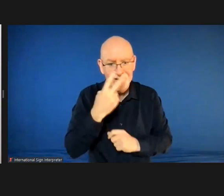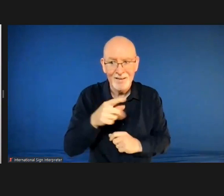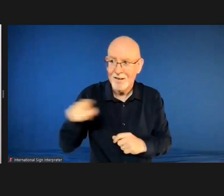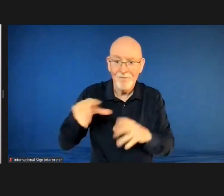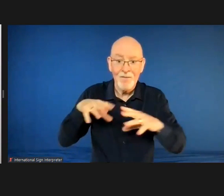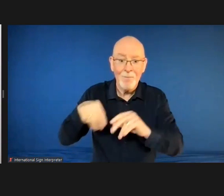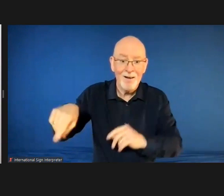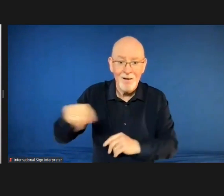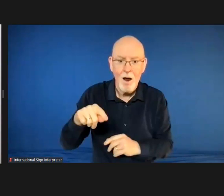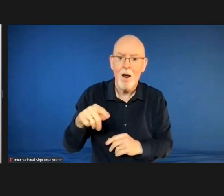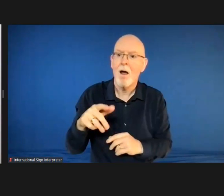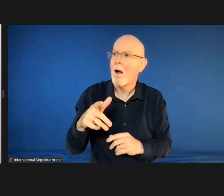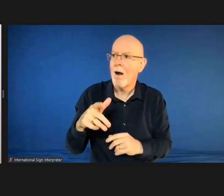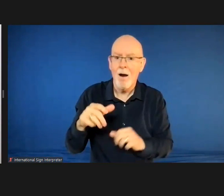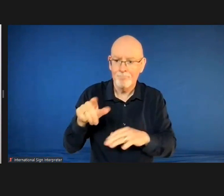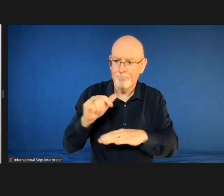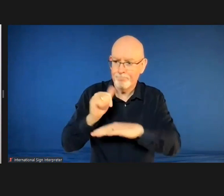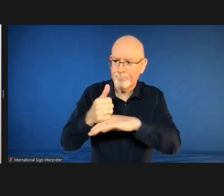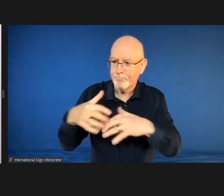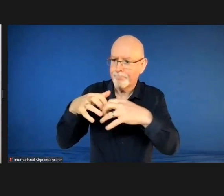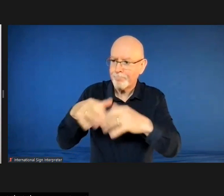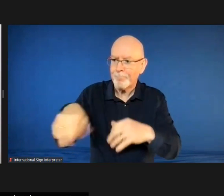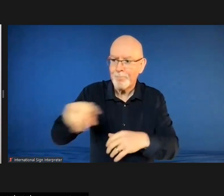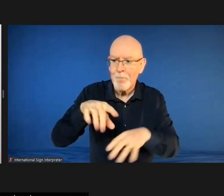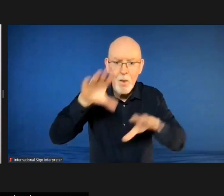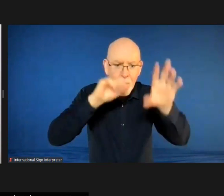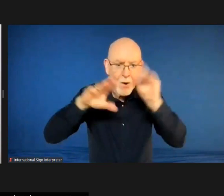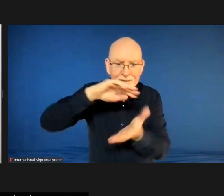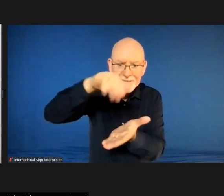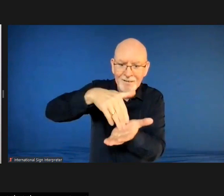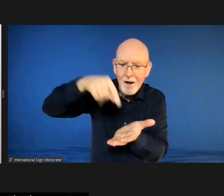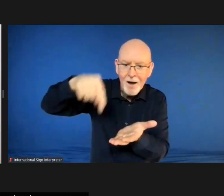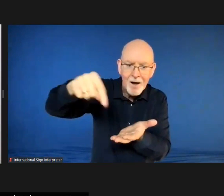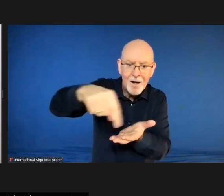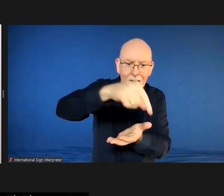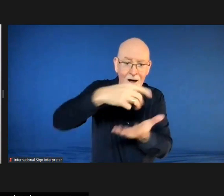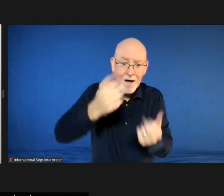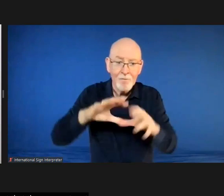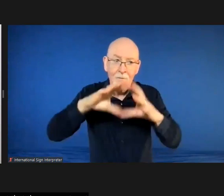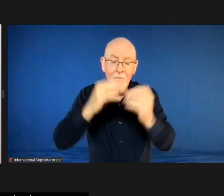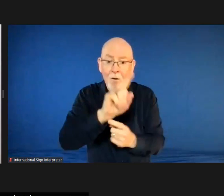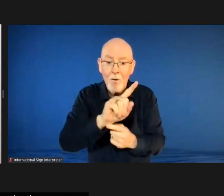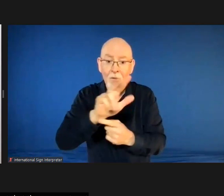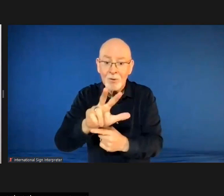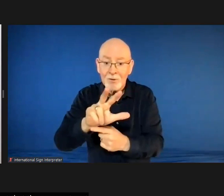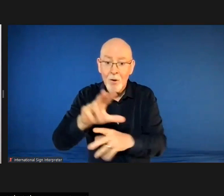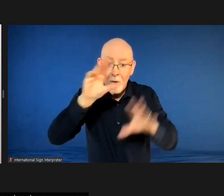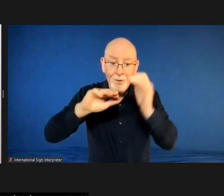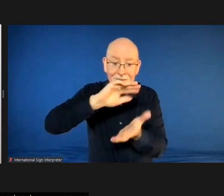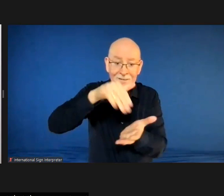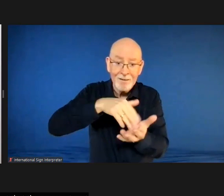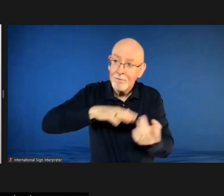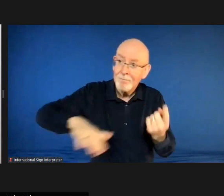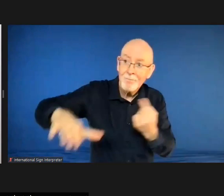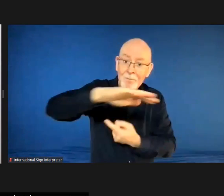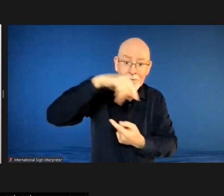learning centers across the project area where the parents went to the local government, Gram Panchayat,